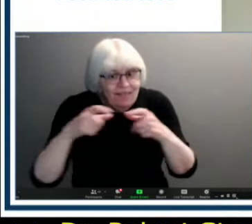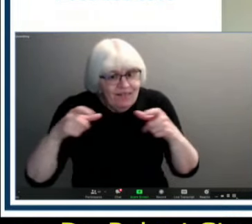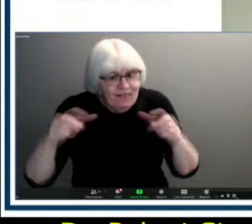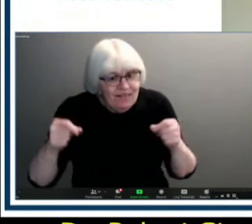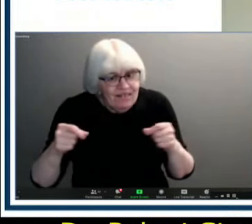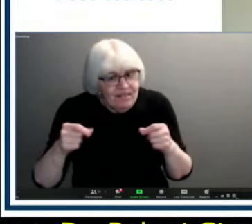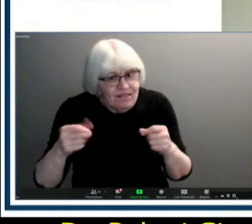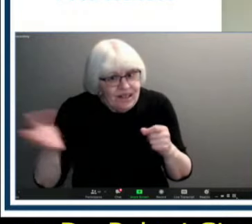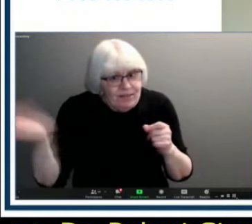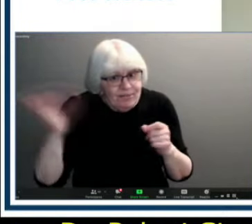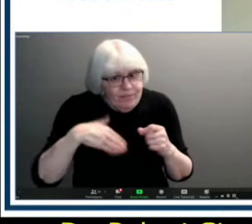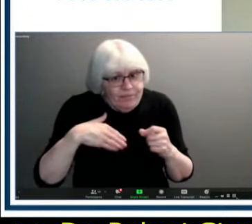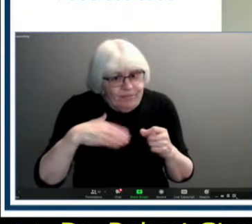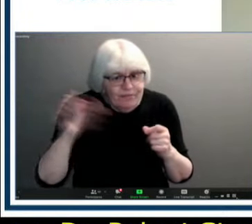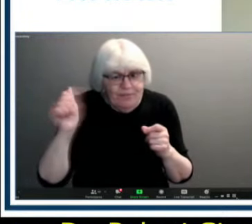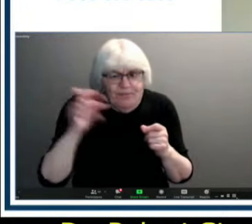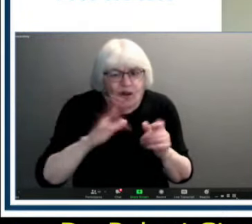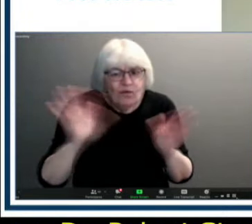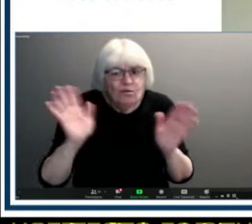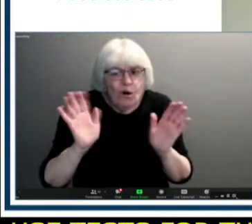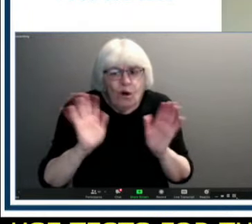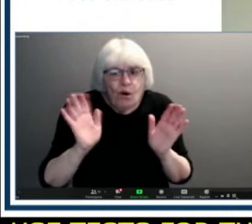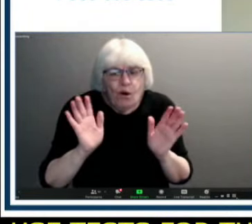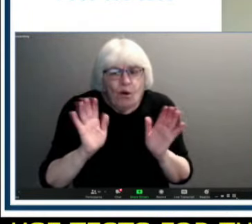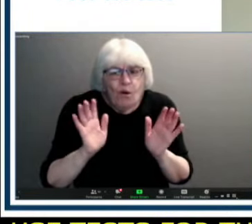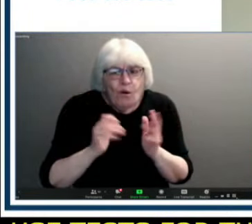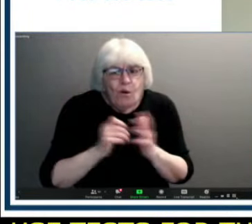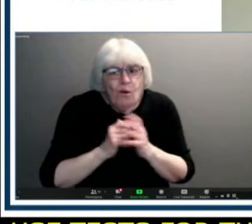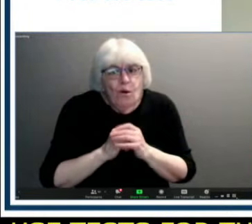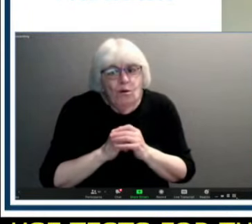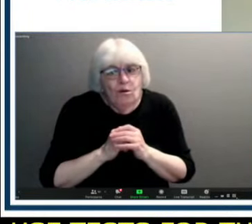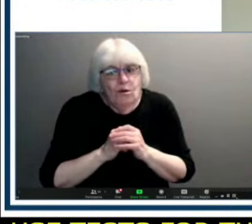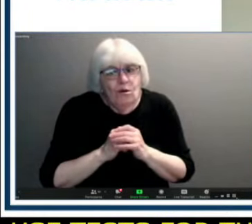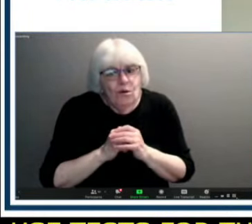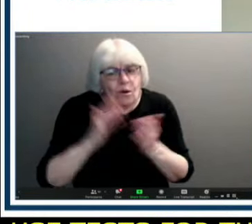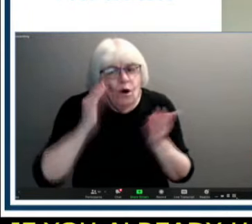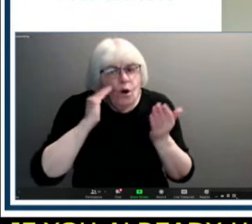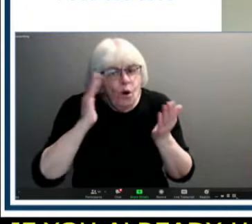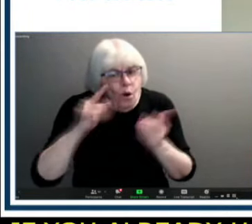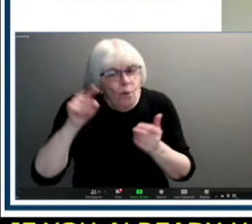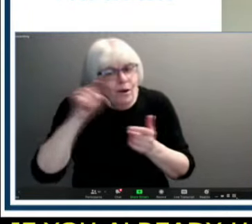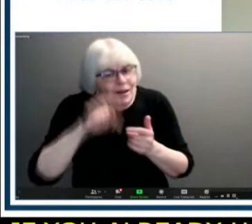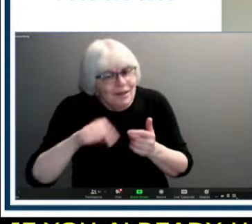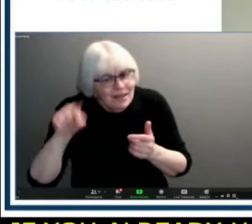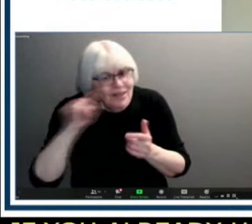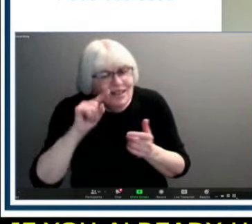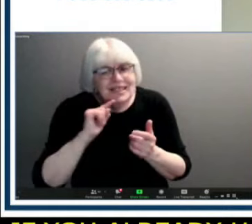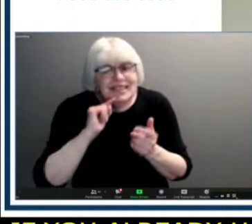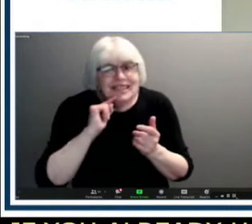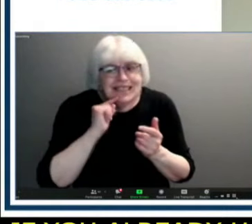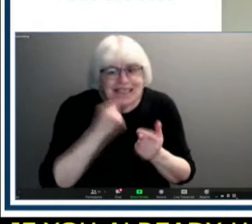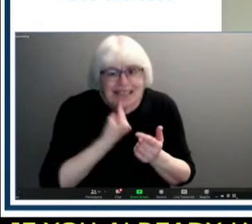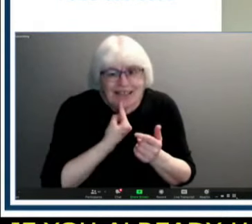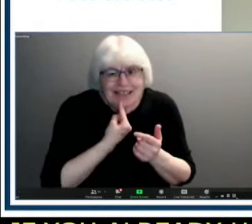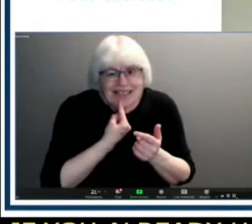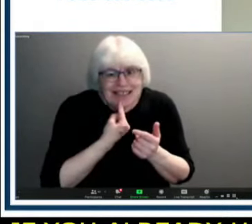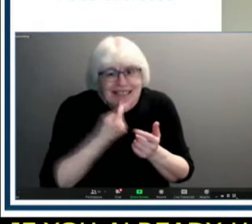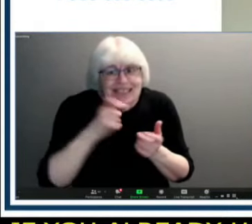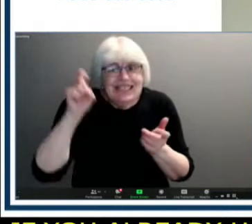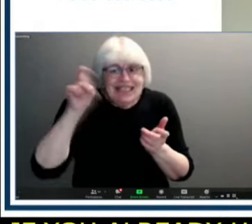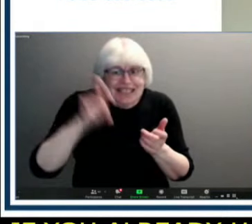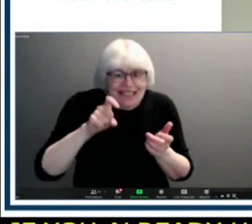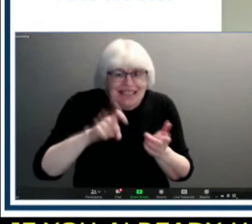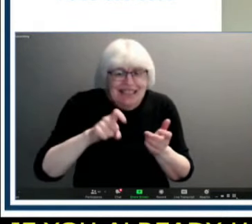be in a situation where you meet one of those criteria more on symptom-based testing, or if you're identified close contact. But also